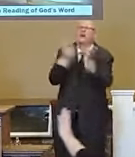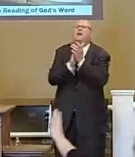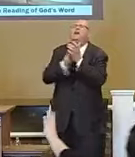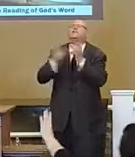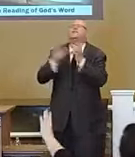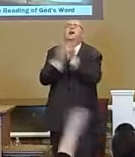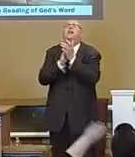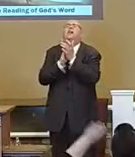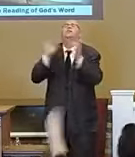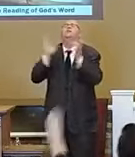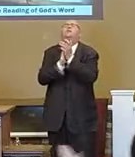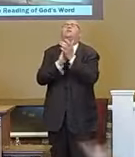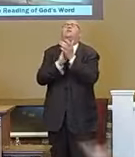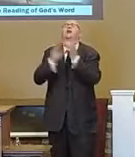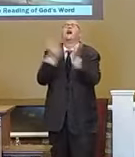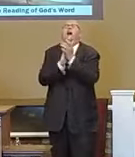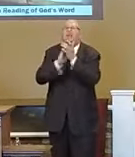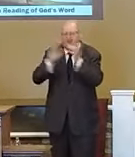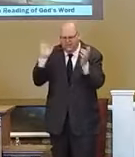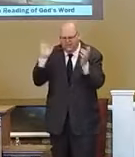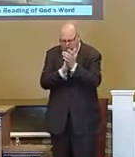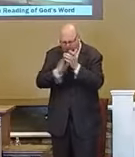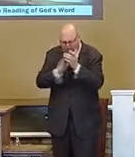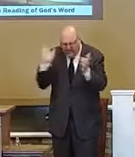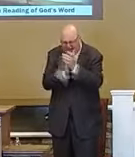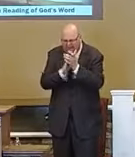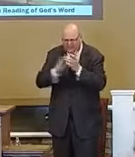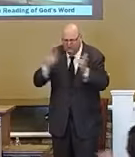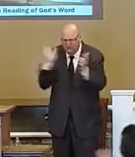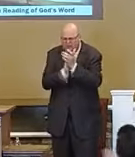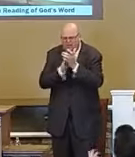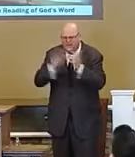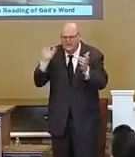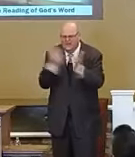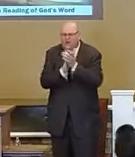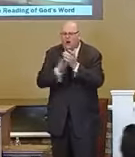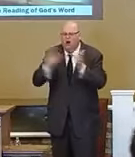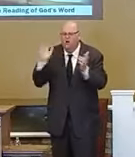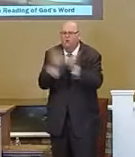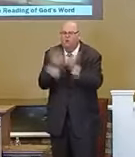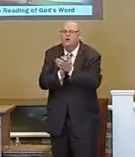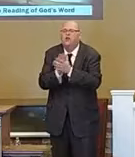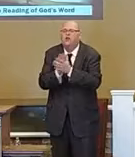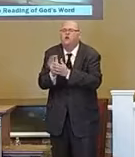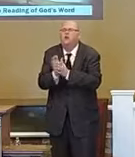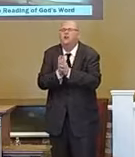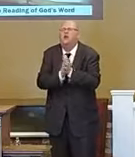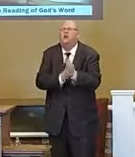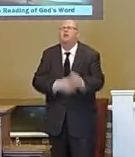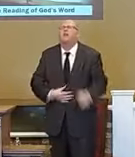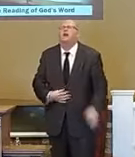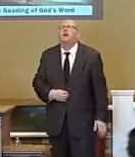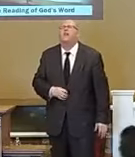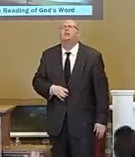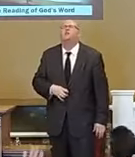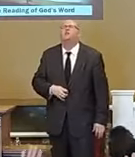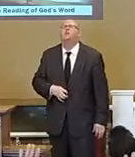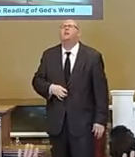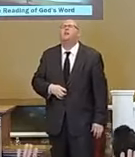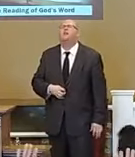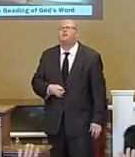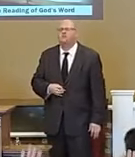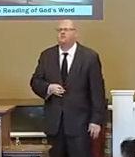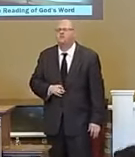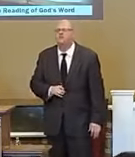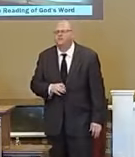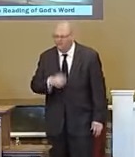him. Praise him. Hallelujah, Jesus. Hallelujah, Jesus. We praise your name, oh God. We give you glory. Amen. You